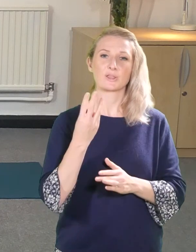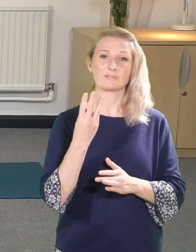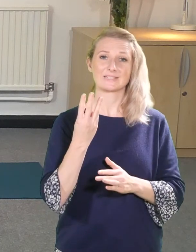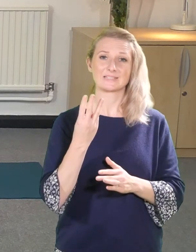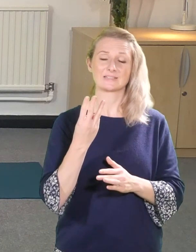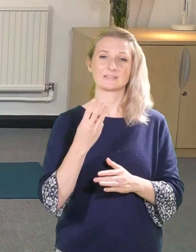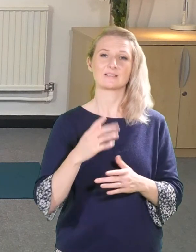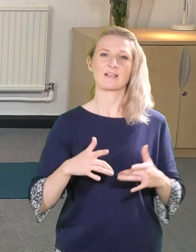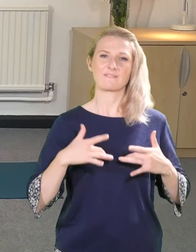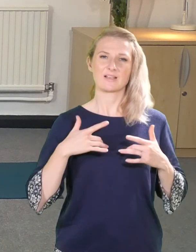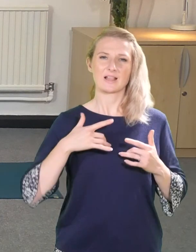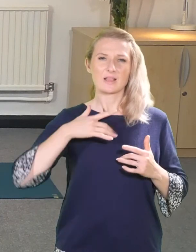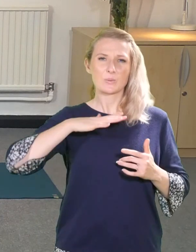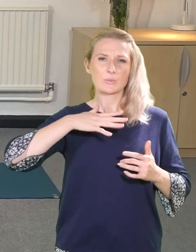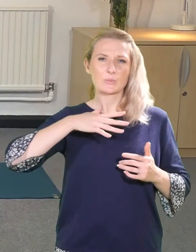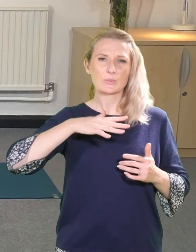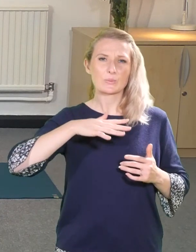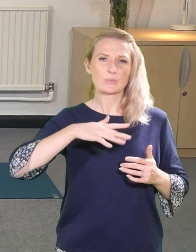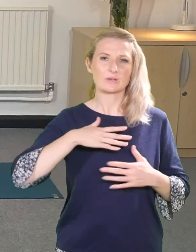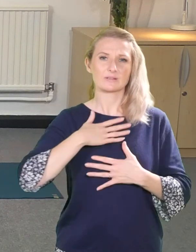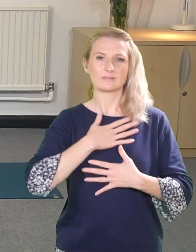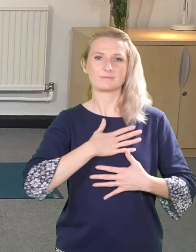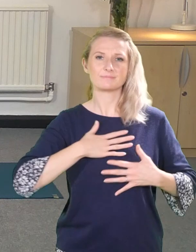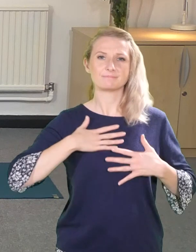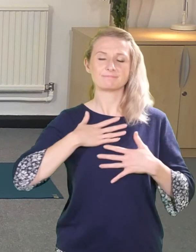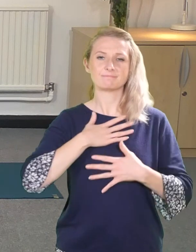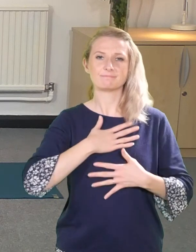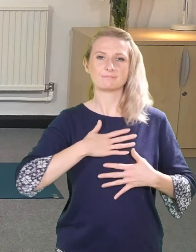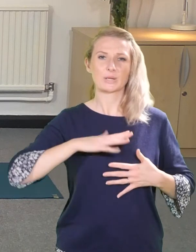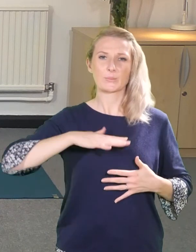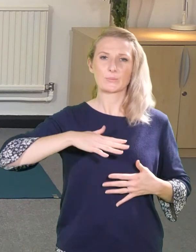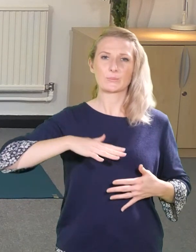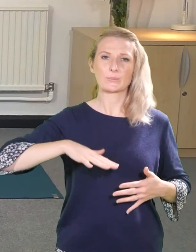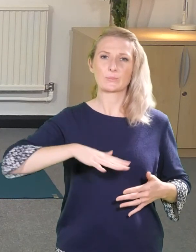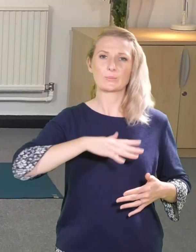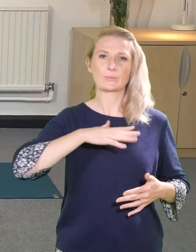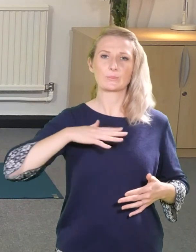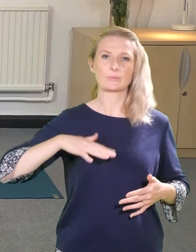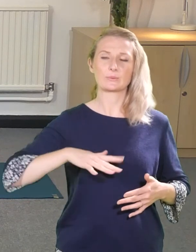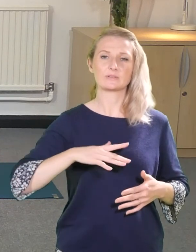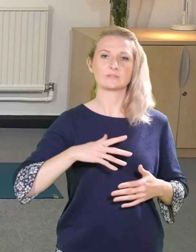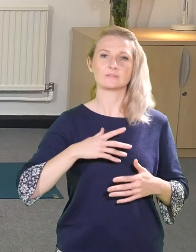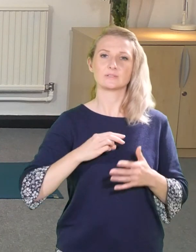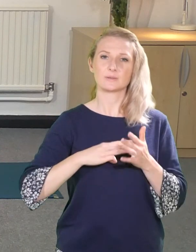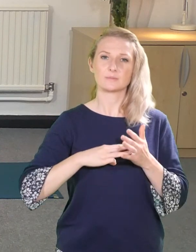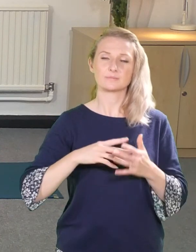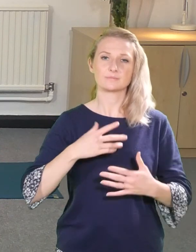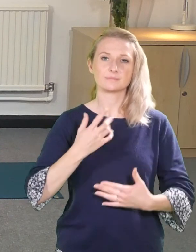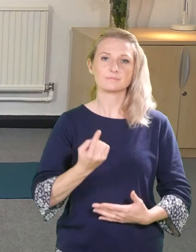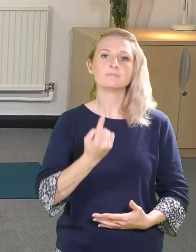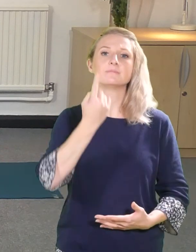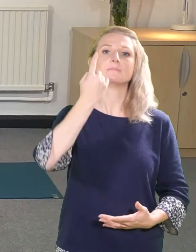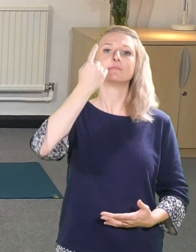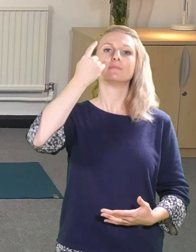feel the vibration in the chest space, in the heart space. So 3 hums, breathing in deeply.